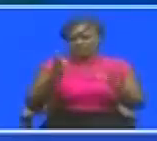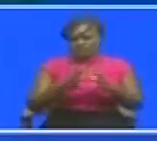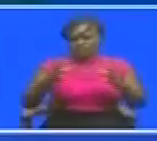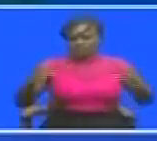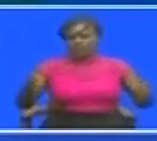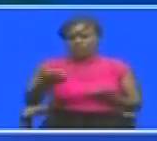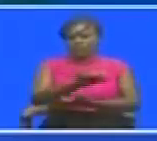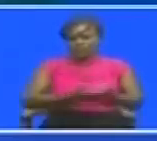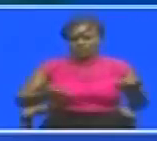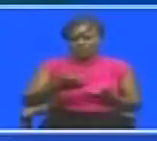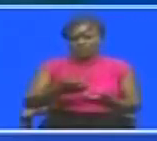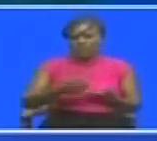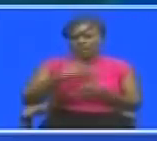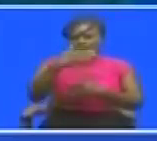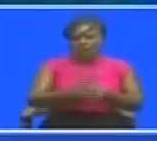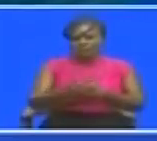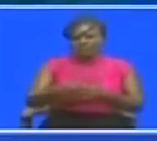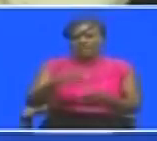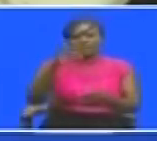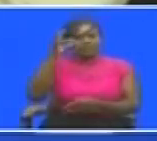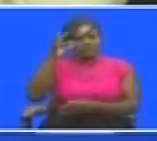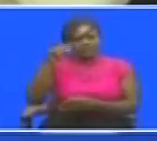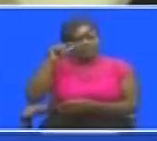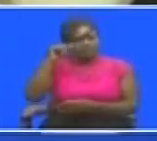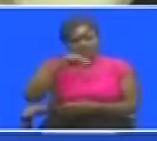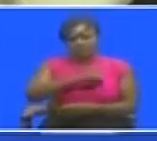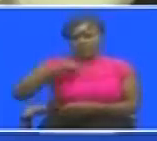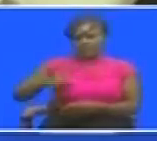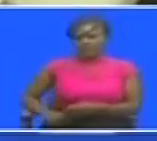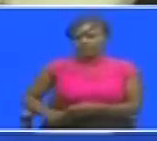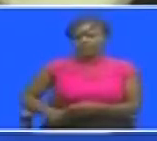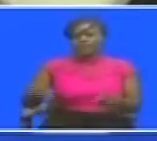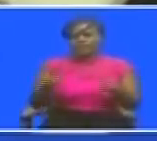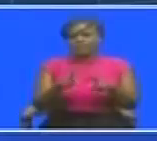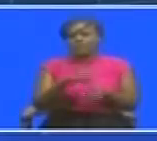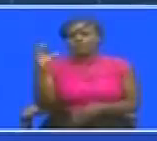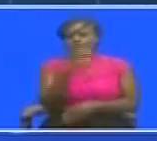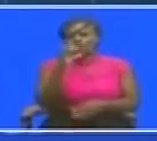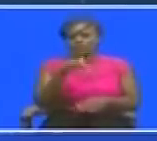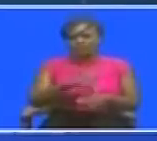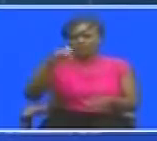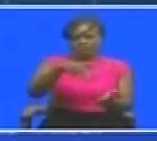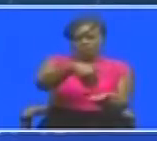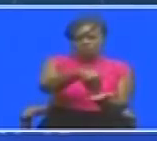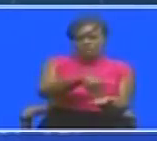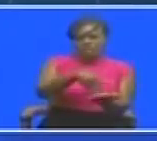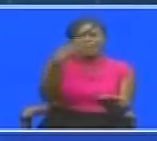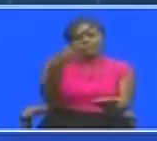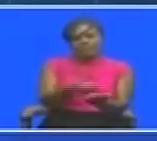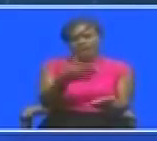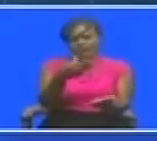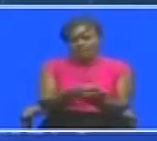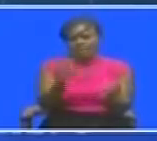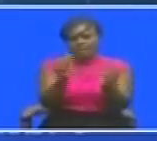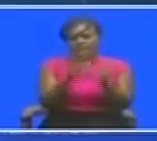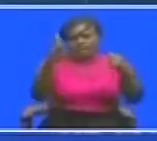economy behind China and the Philippines. But 10 months into the year, and consumers have been hit by a weaker shilling that has shed